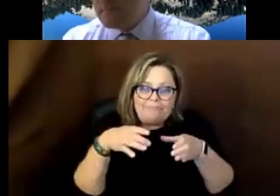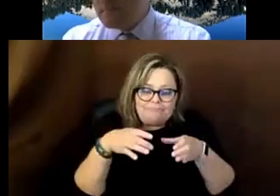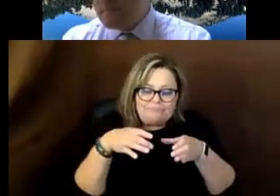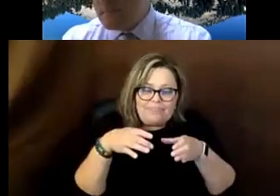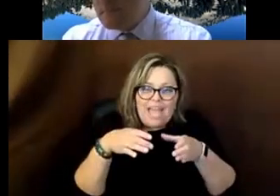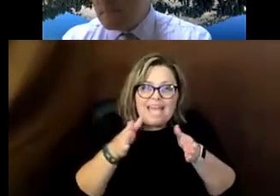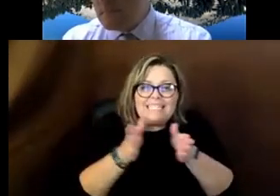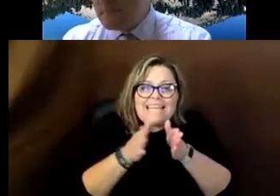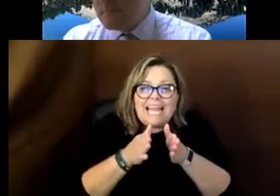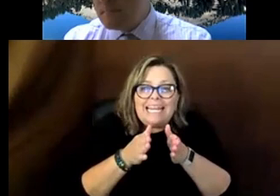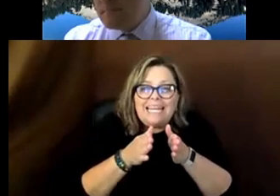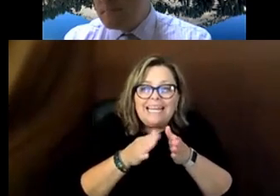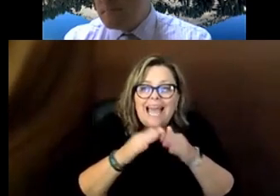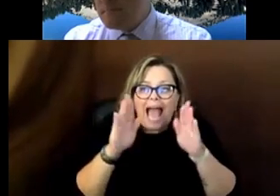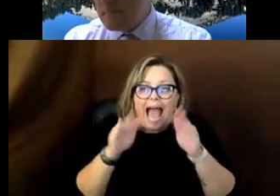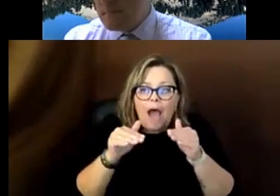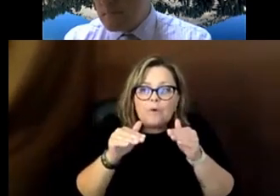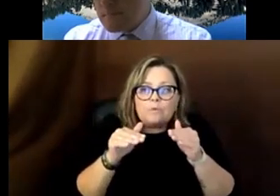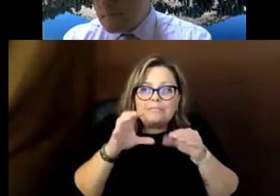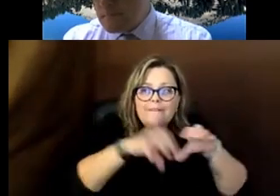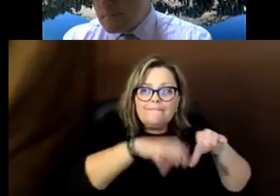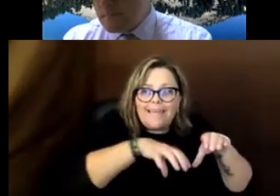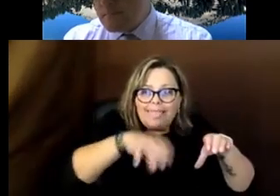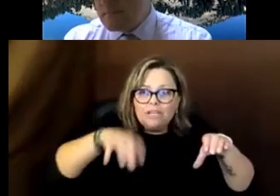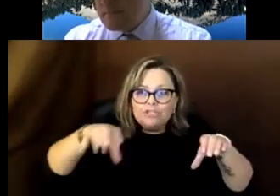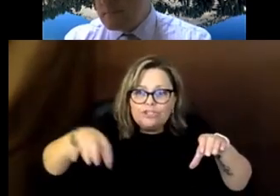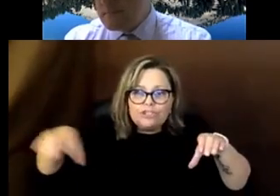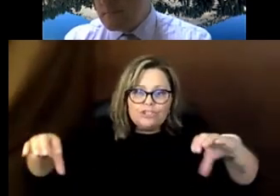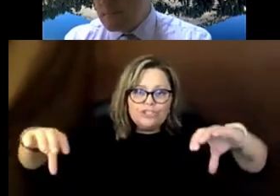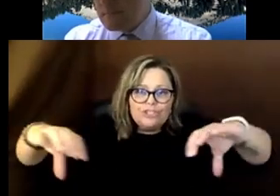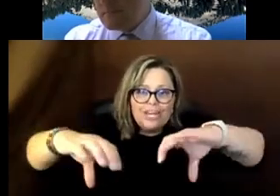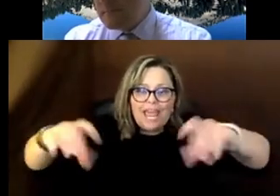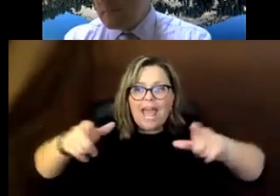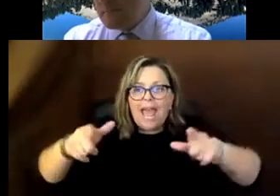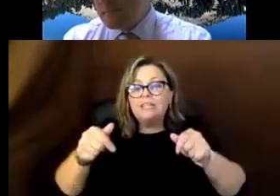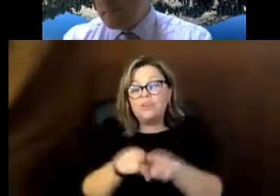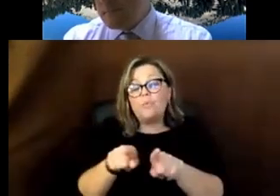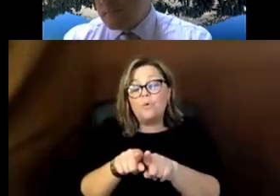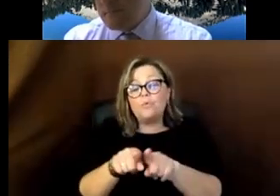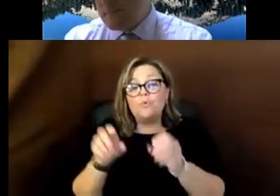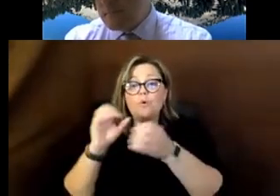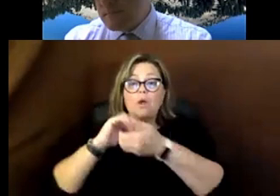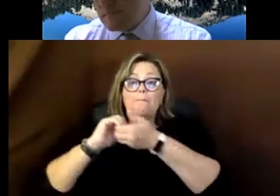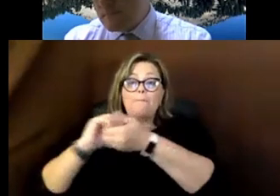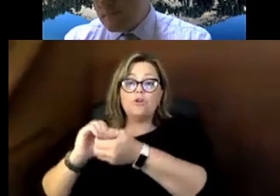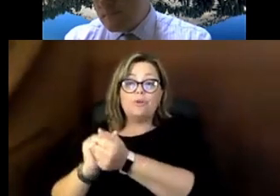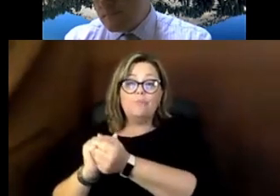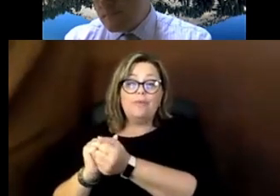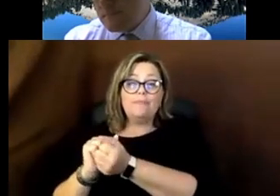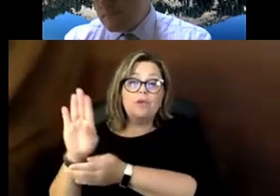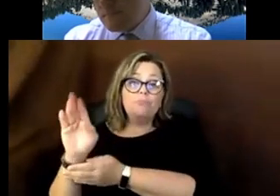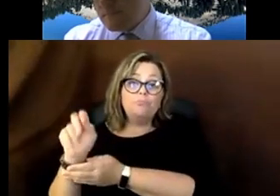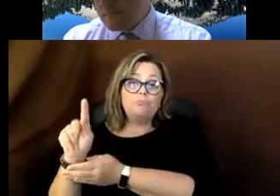with centralized services and also with wraparound services with Butte County Department of Behavioral Health. And I think